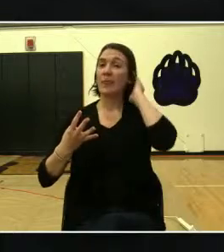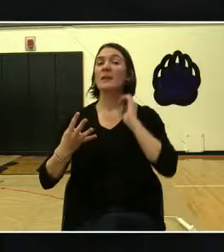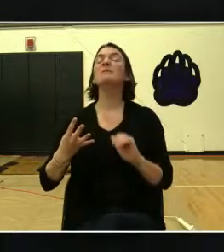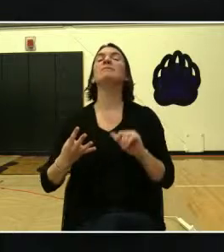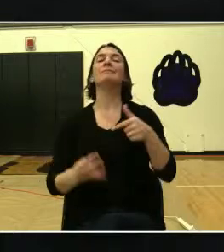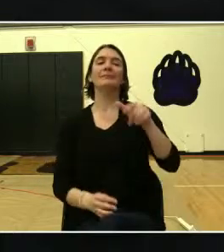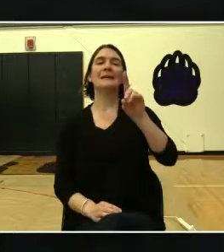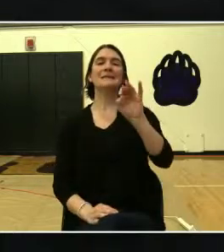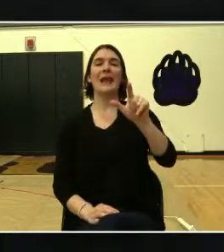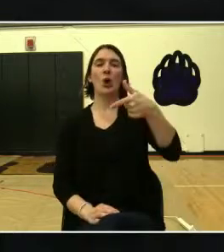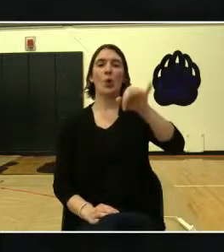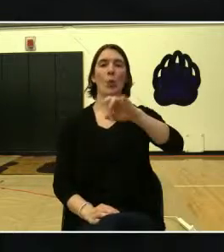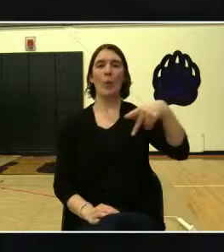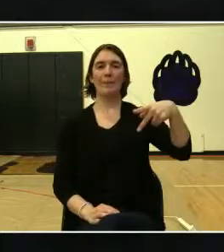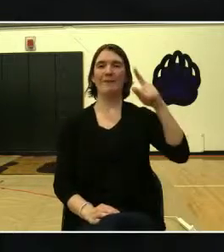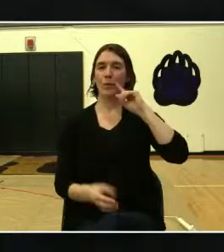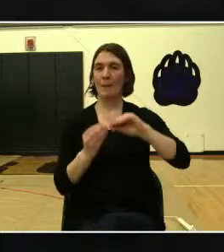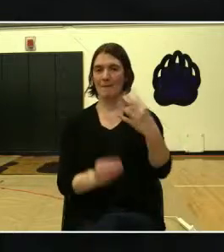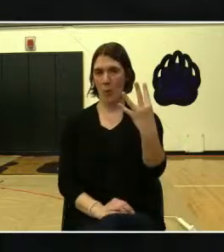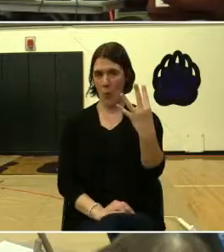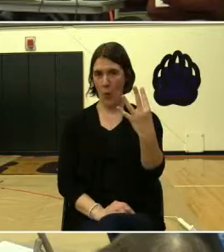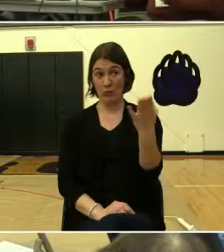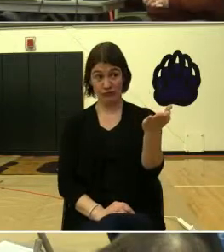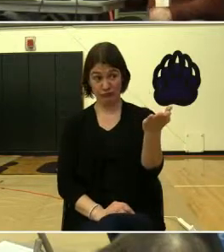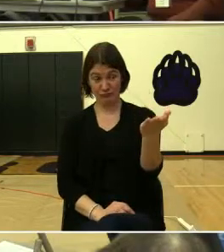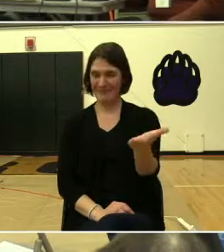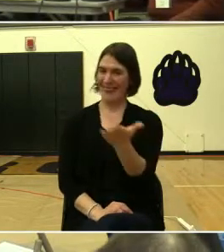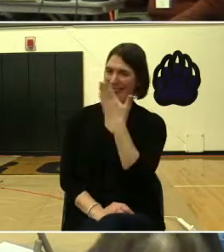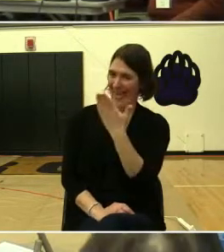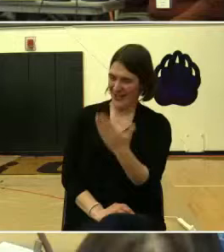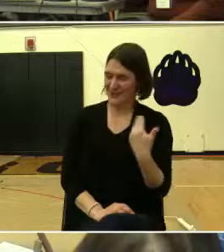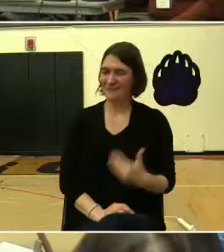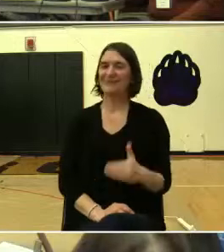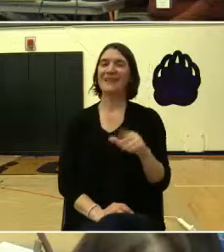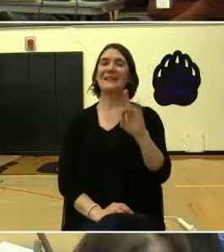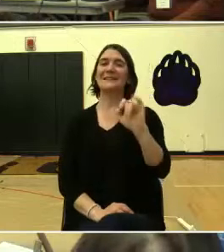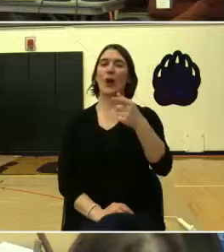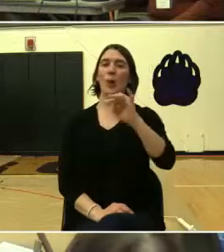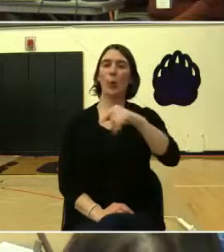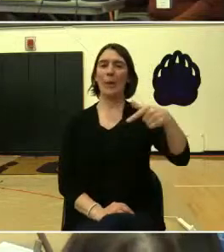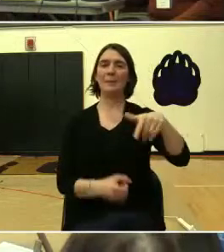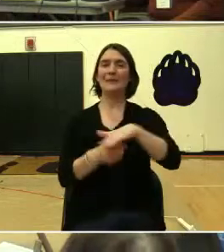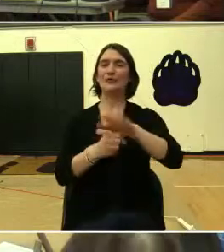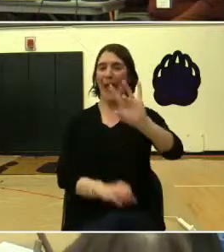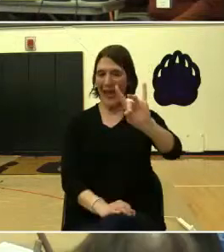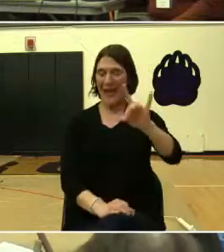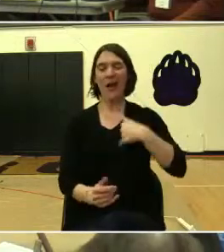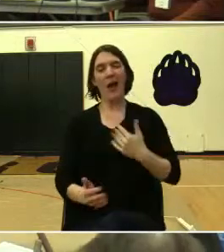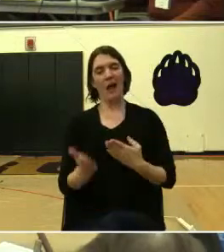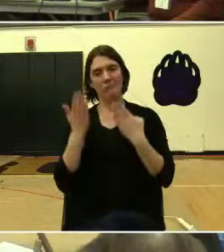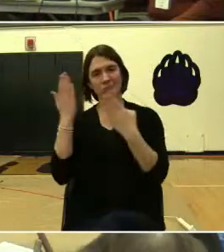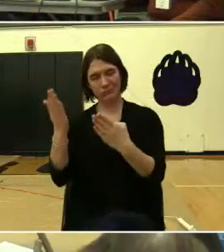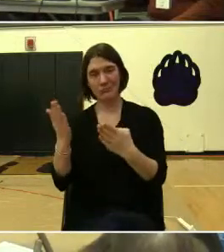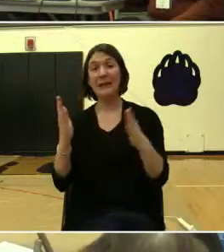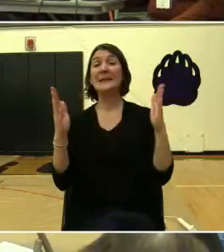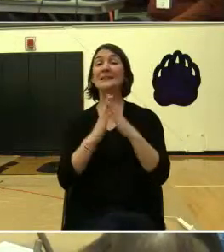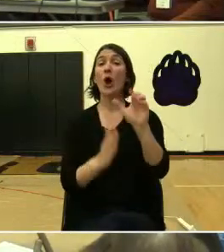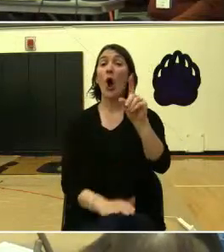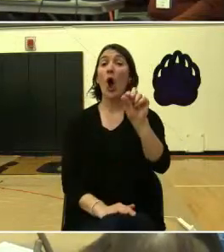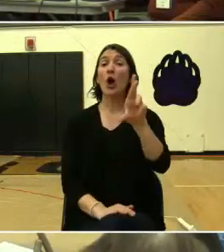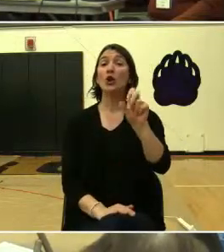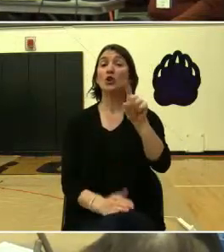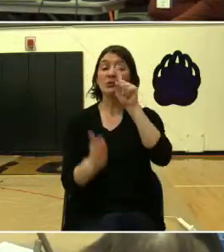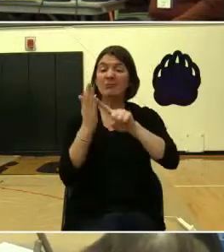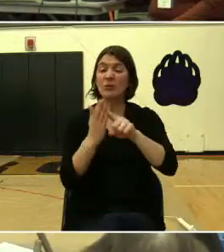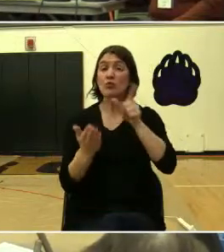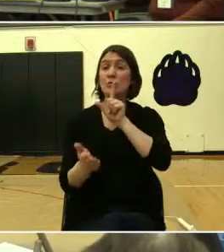Mr quip for article four thank you Daniel quip uh District 8 I move that the town Auditor's report be accepted